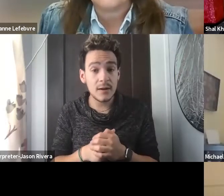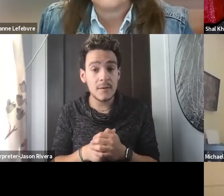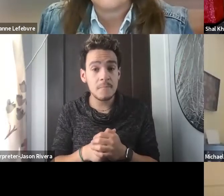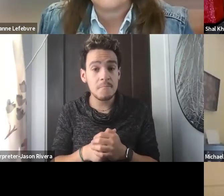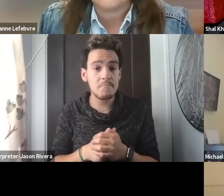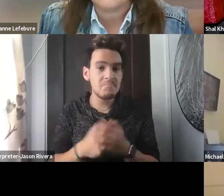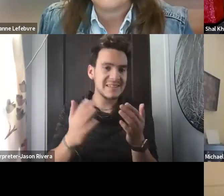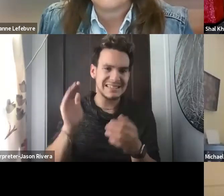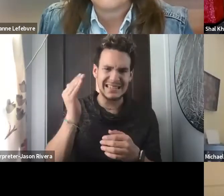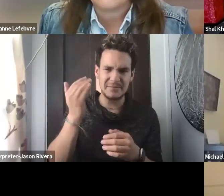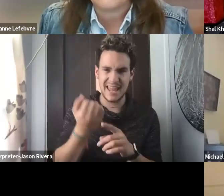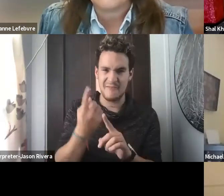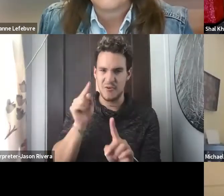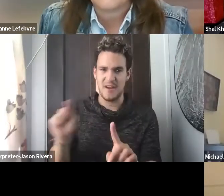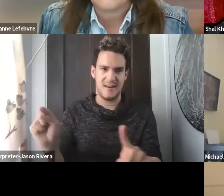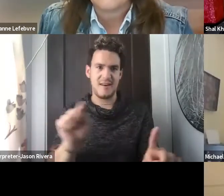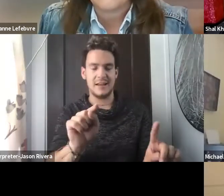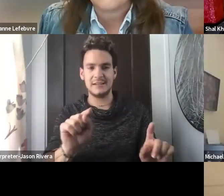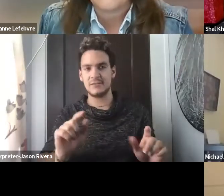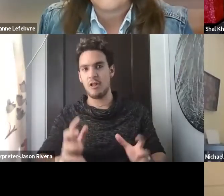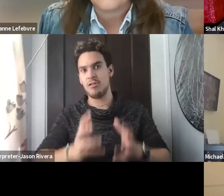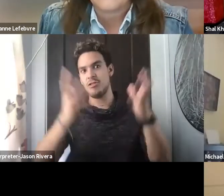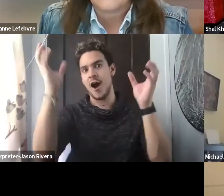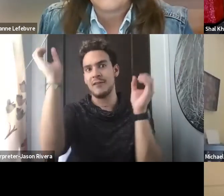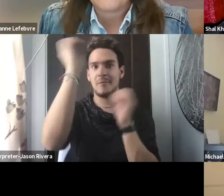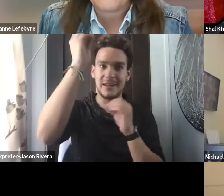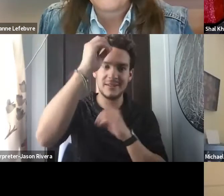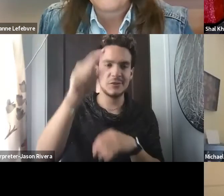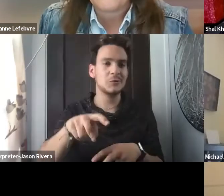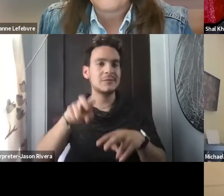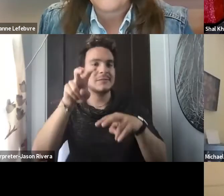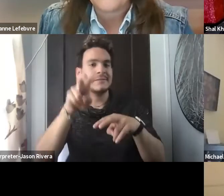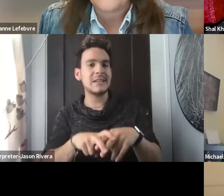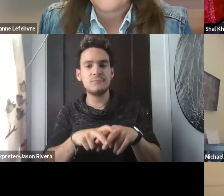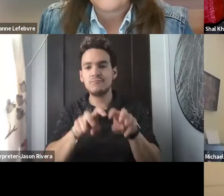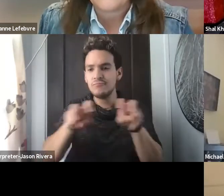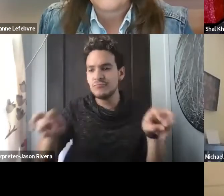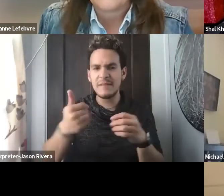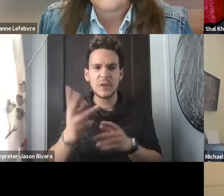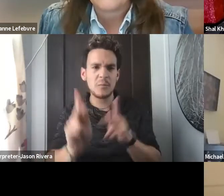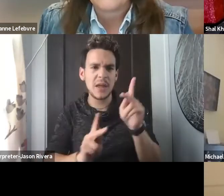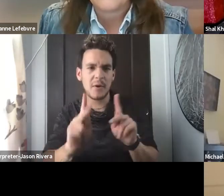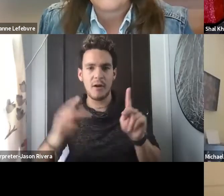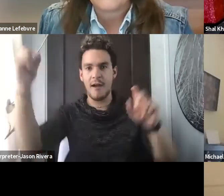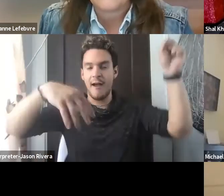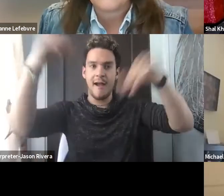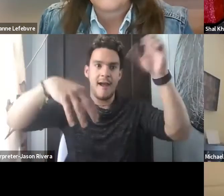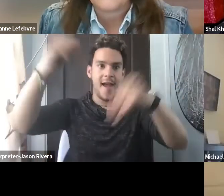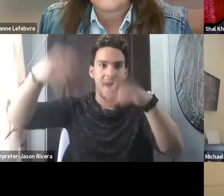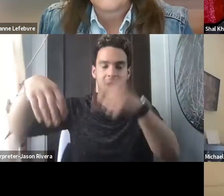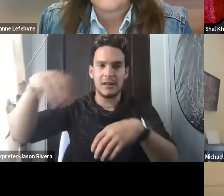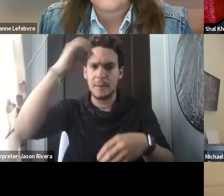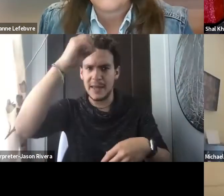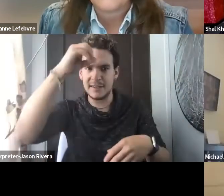It seems to me everybody's got big opinions, right? You go to sit down with a few people and you'll get as many opinions as there are people in the